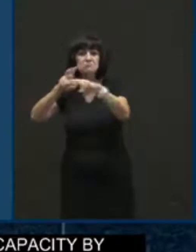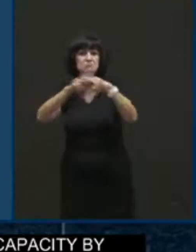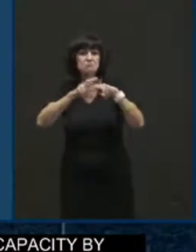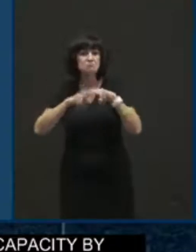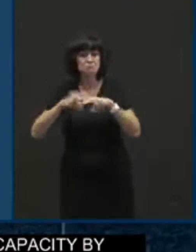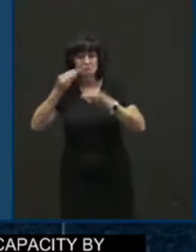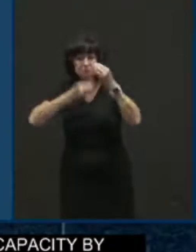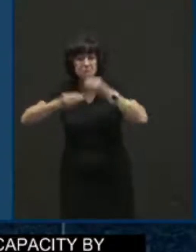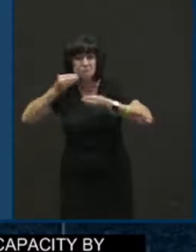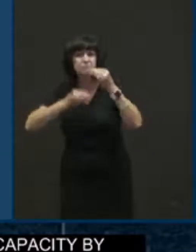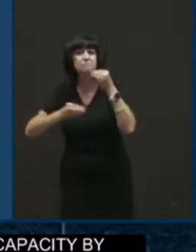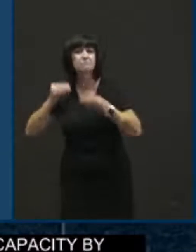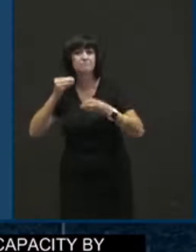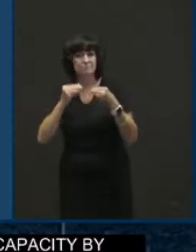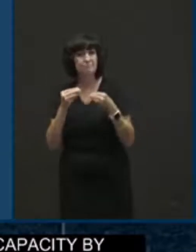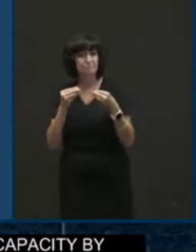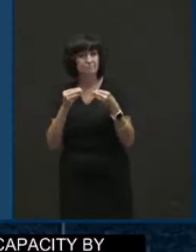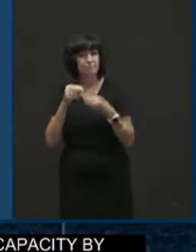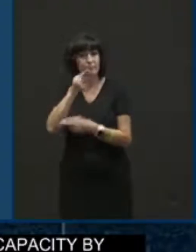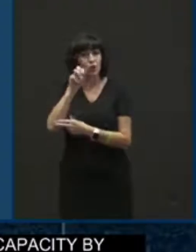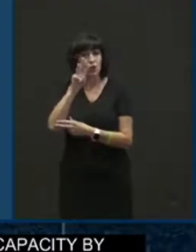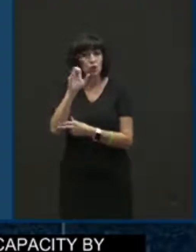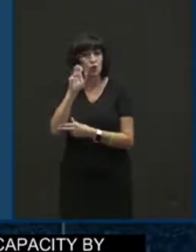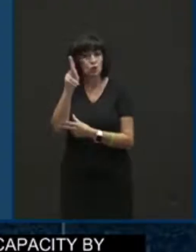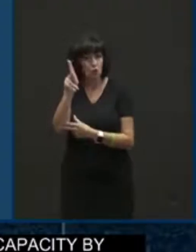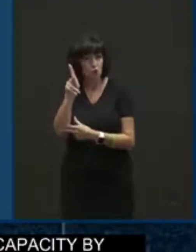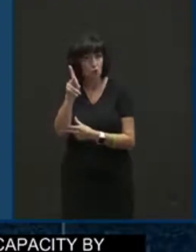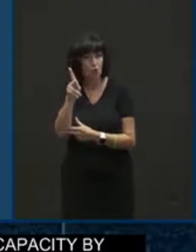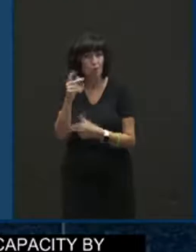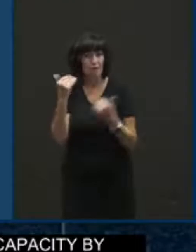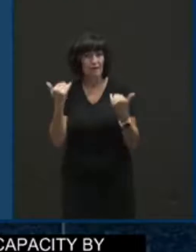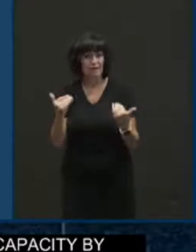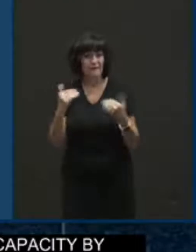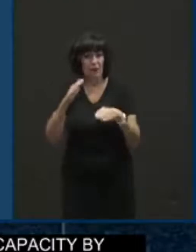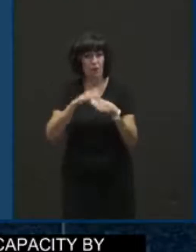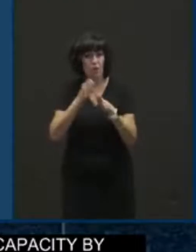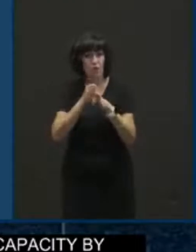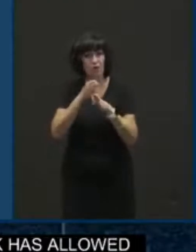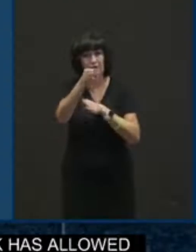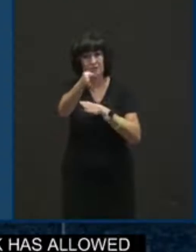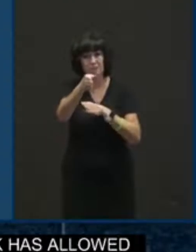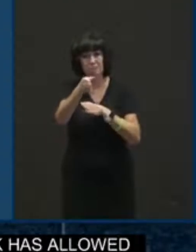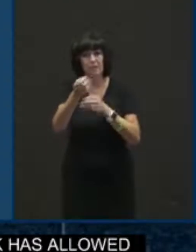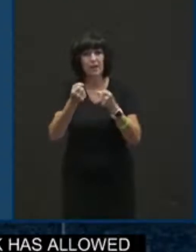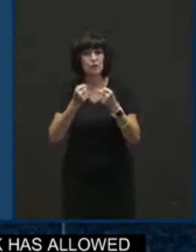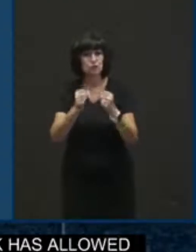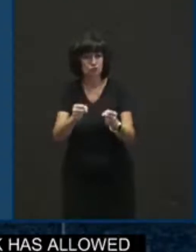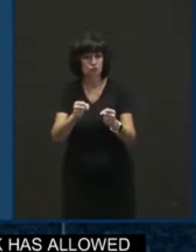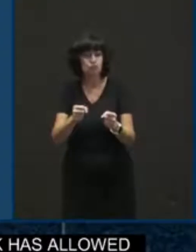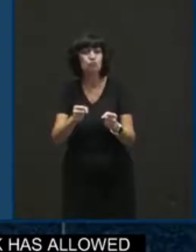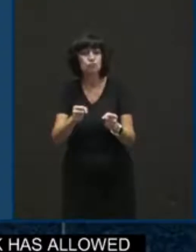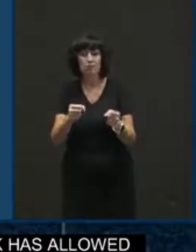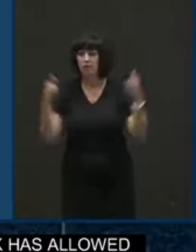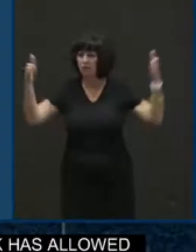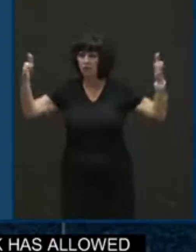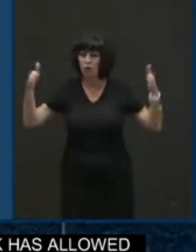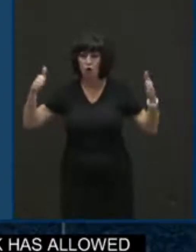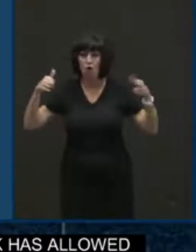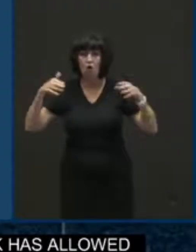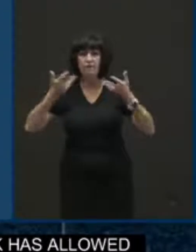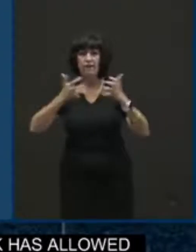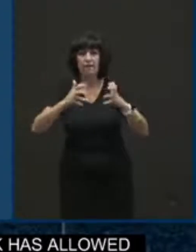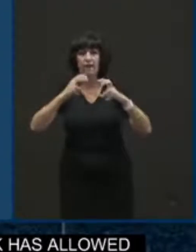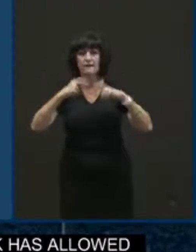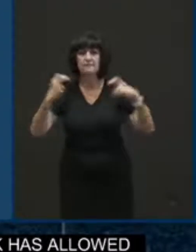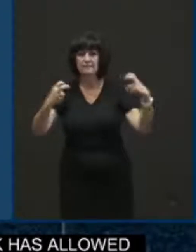has allowed dining on Main Street, closed Main Street down. In Wilmington, Trolley Square has moved